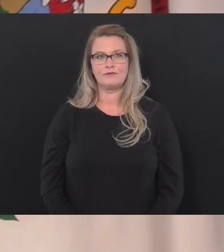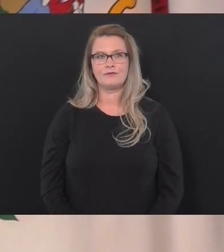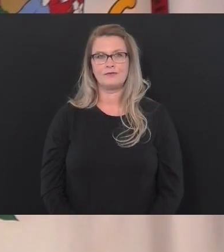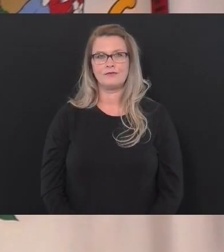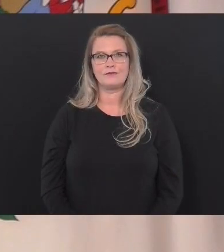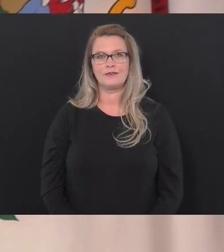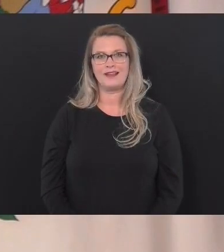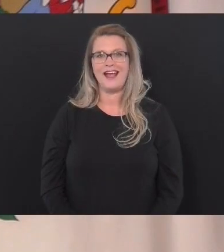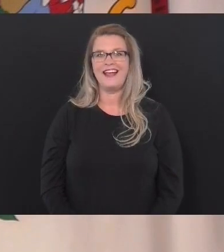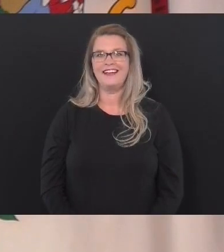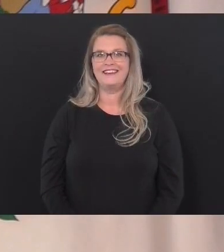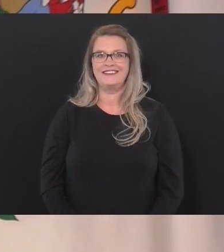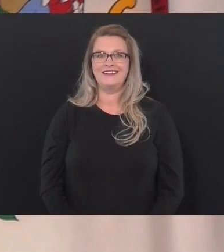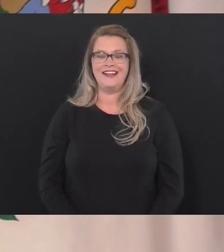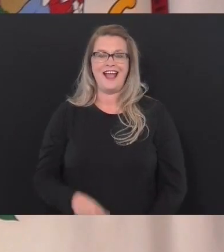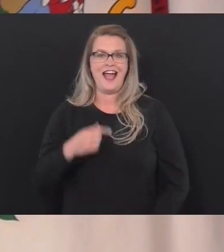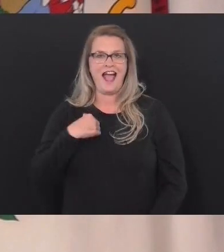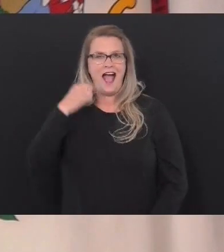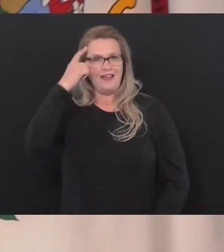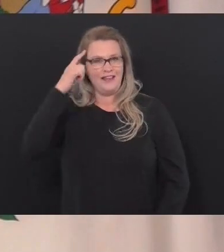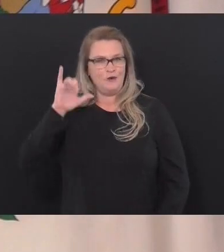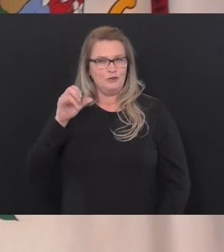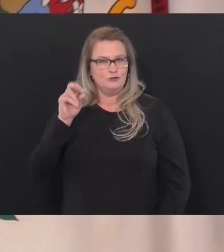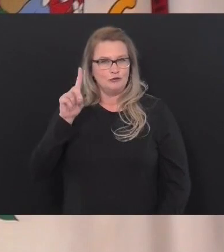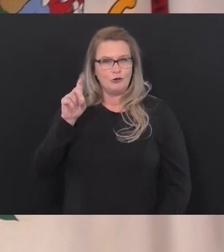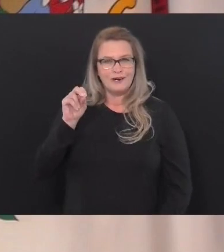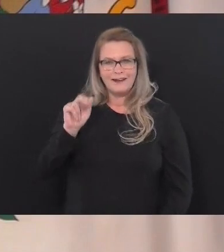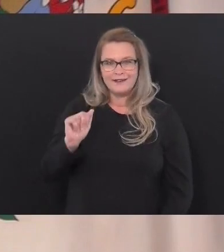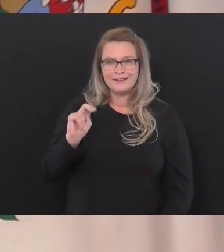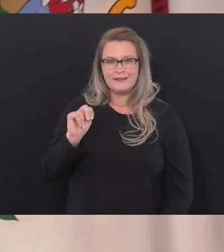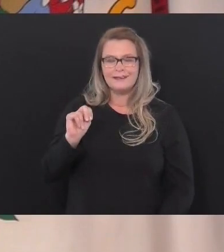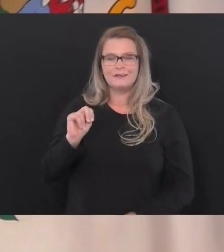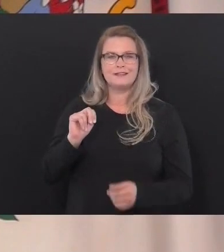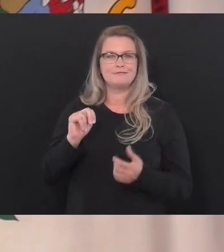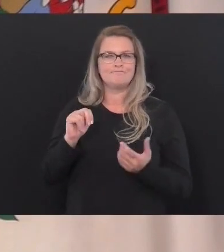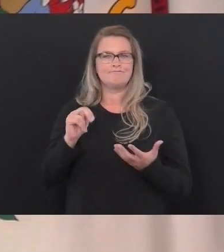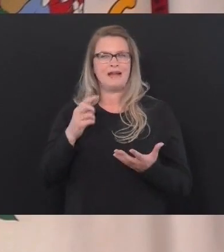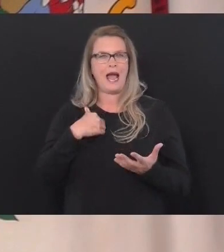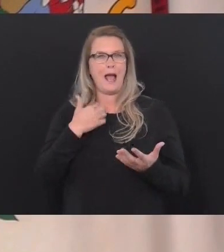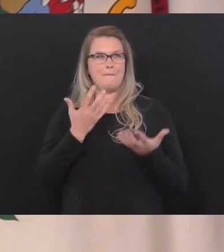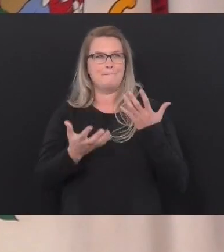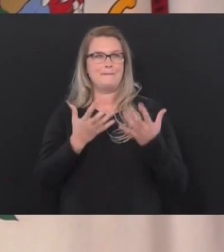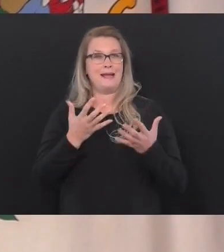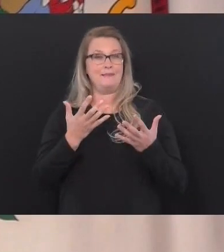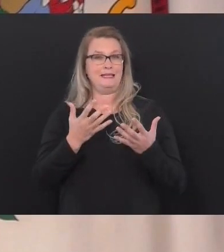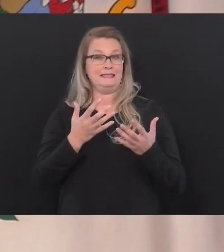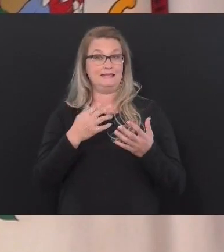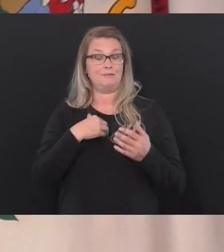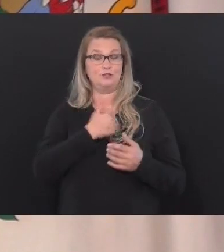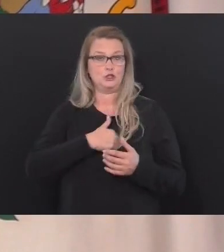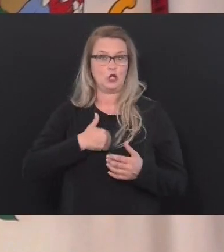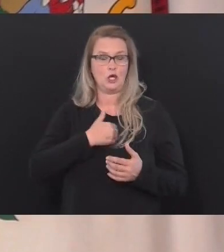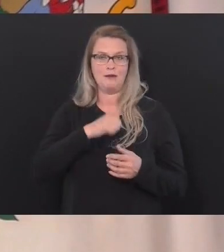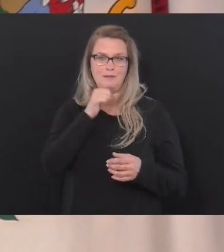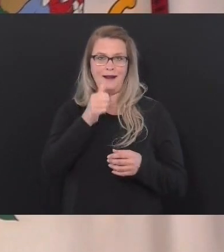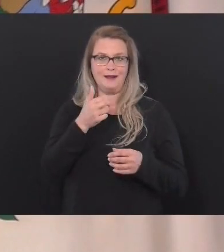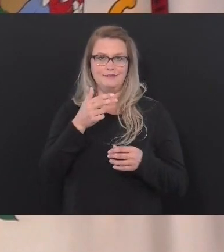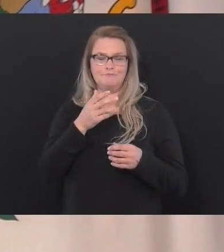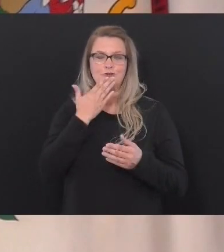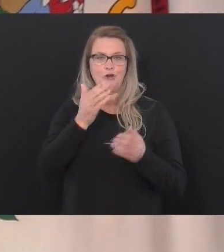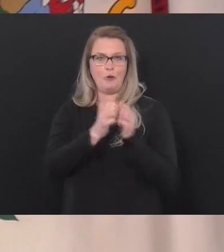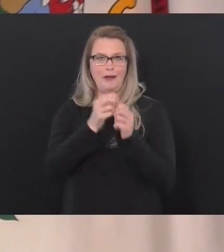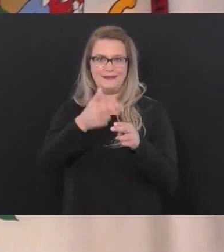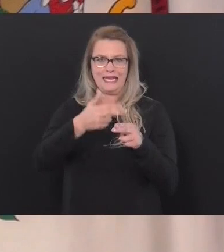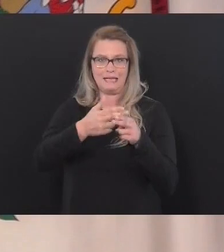in the Beckley paper for Aaron. And if I misspoke on Jordan, I'm not very good on names, so